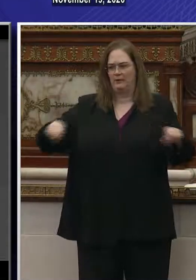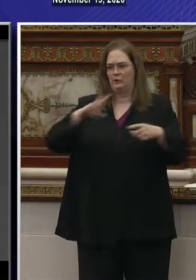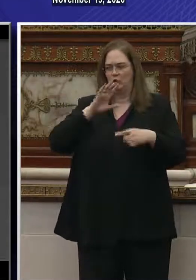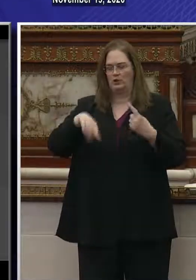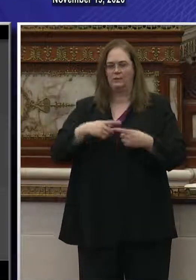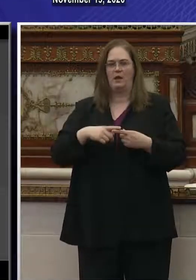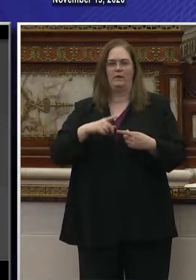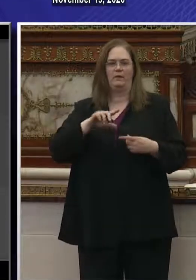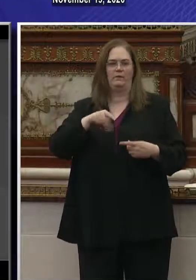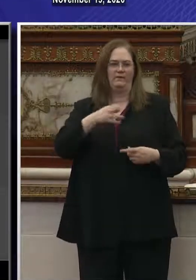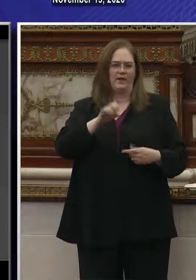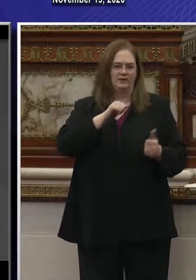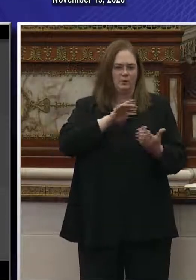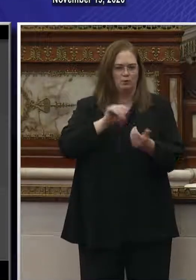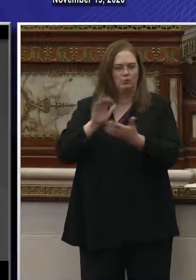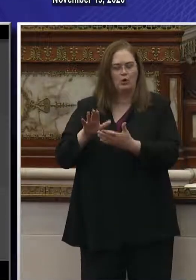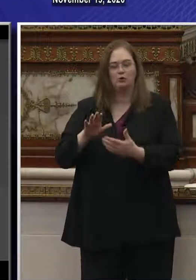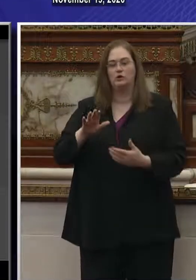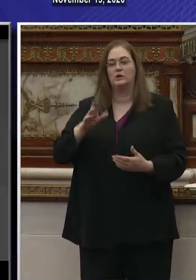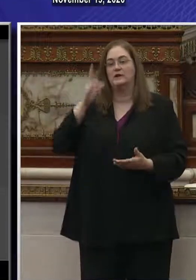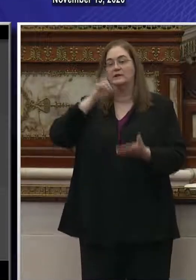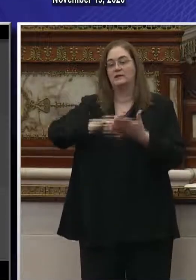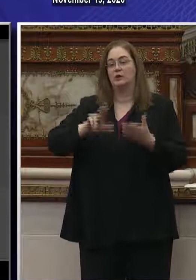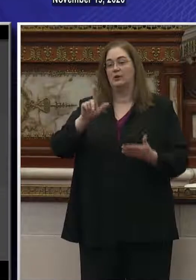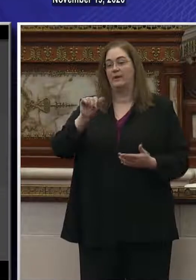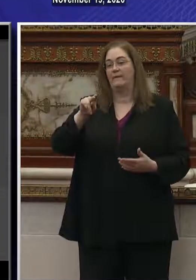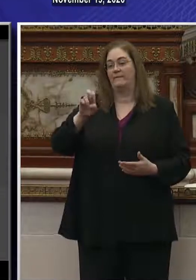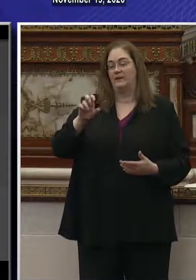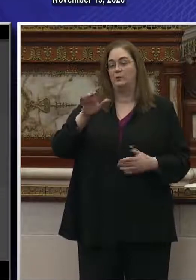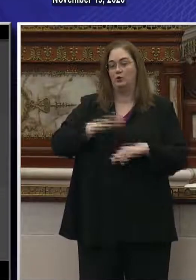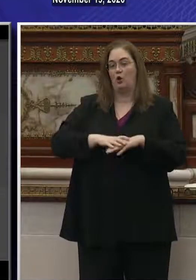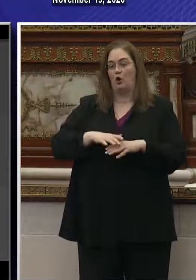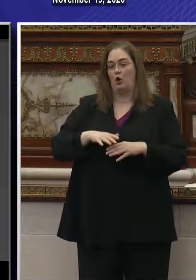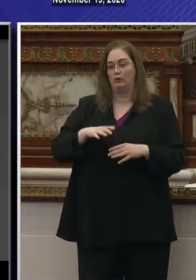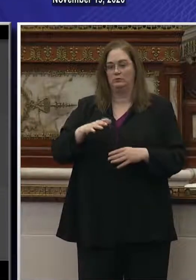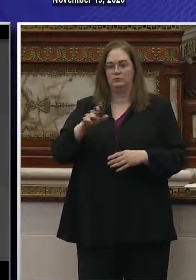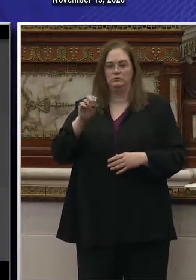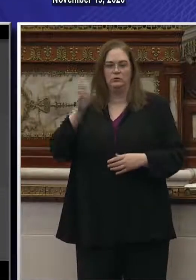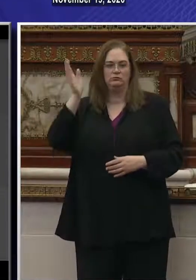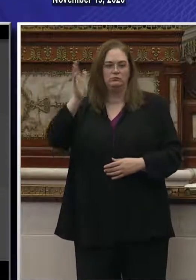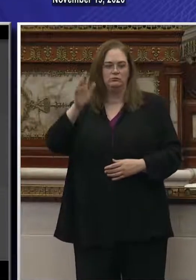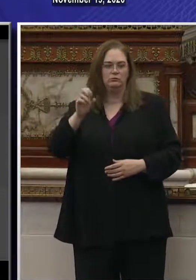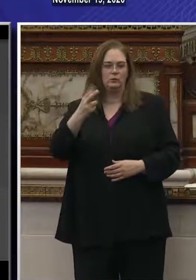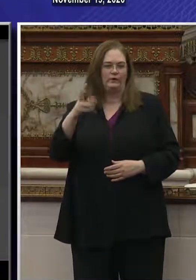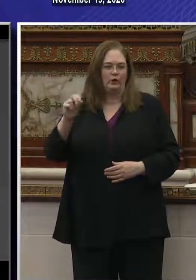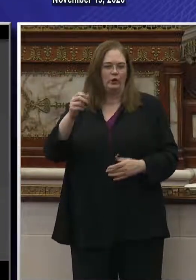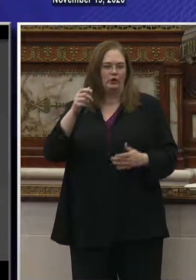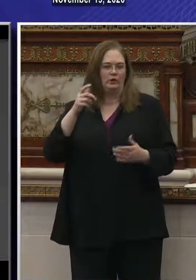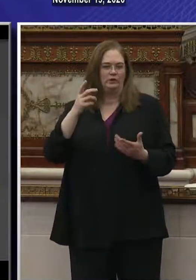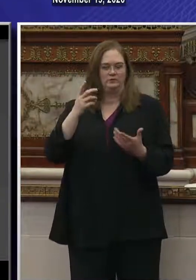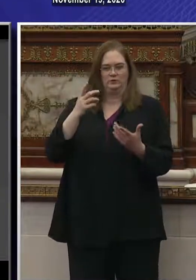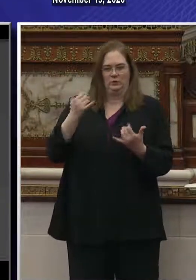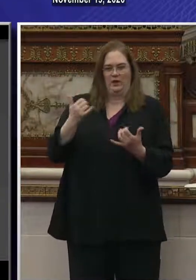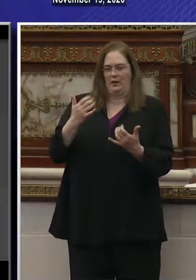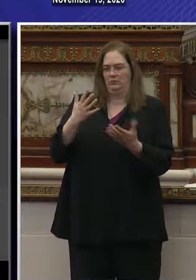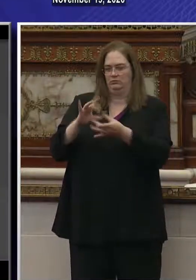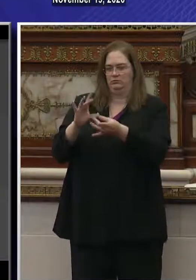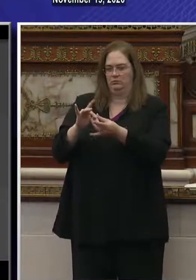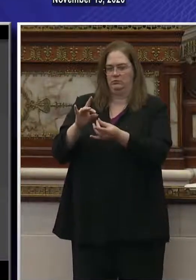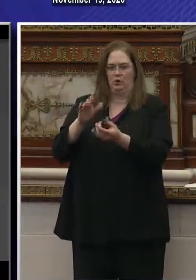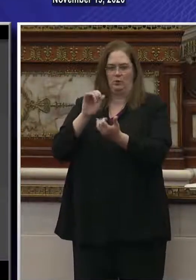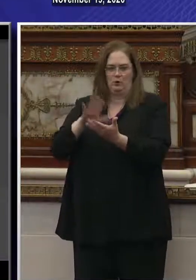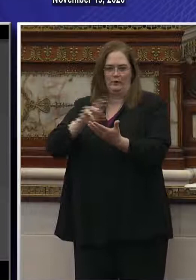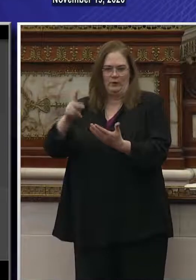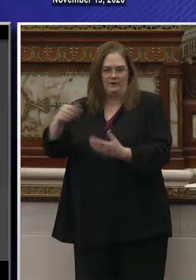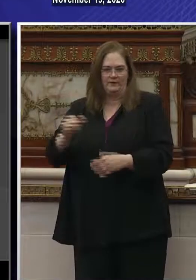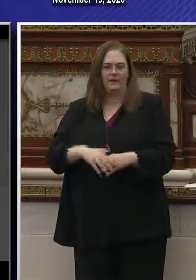phased approach. Secretary Levine was on at 12:30 talking about what the Pennsylvania approach looks like. You've heard from Dr. Johnson